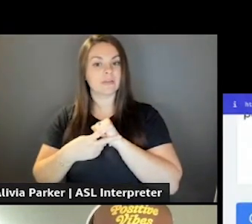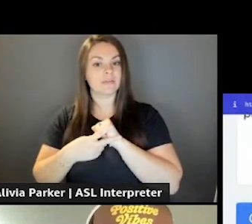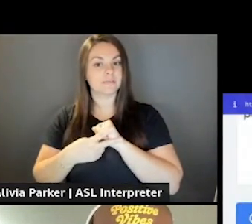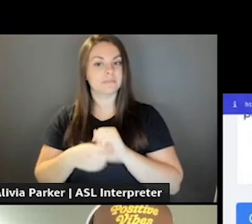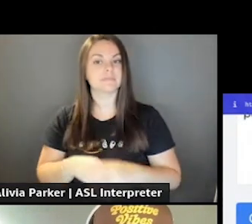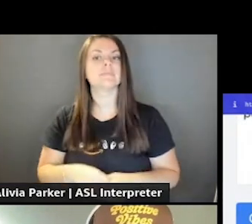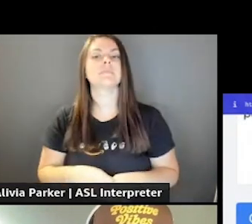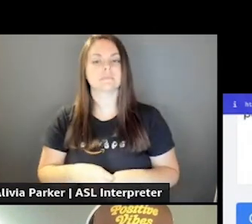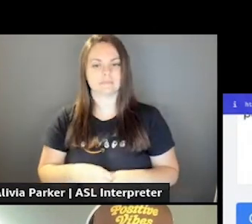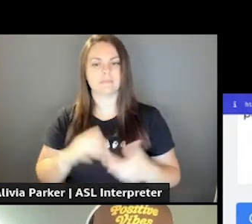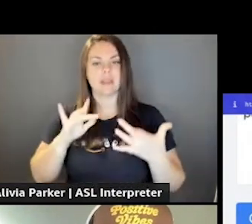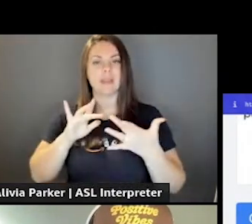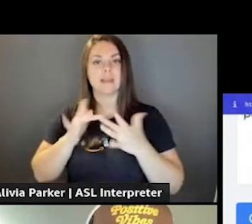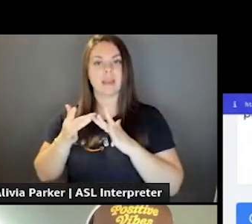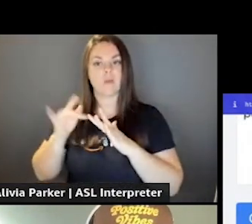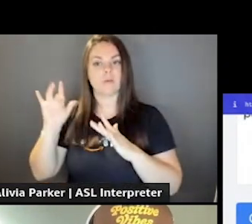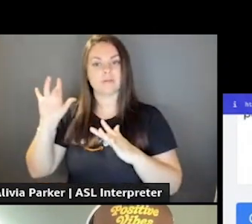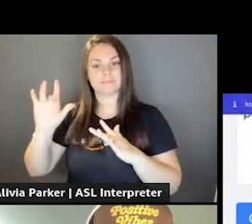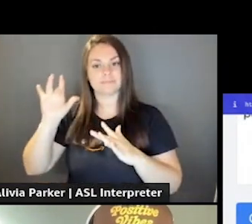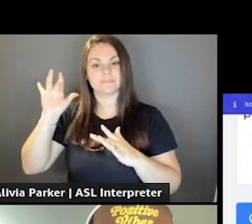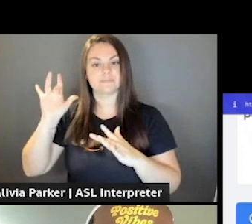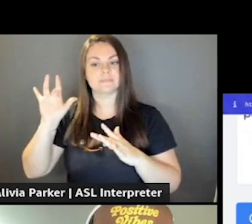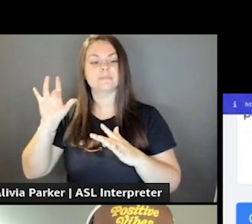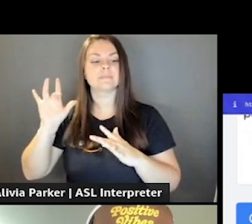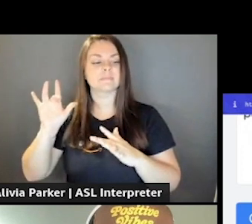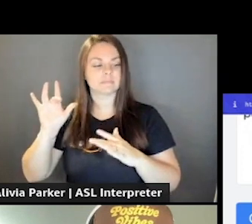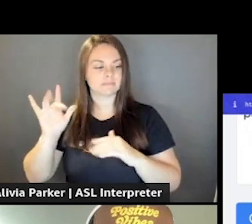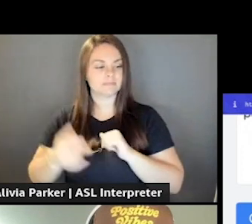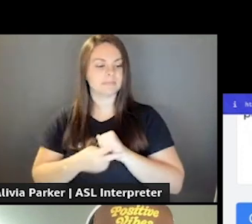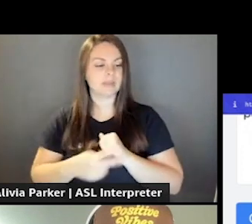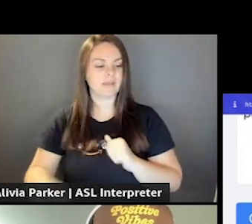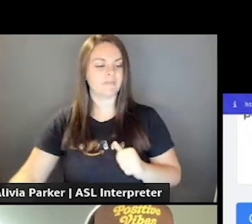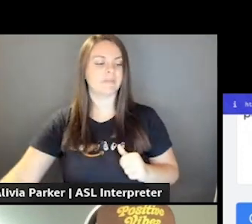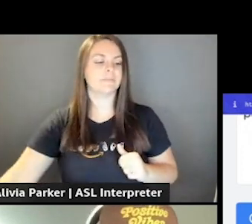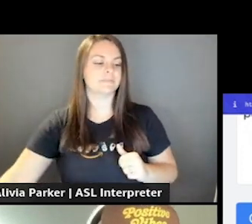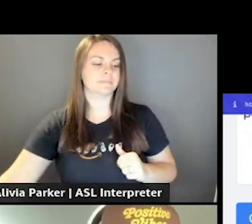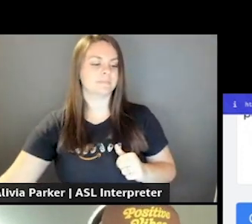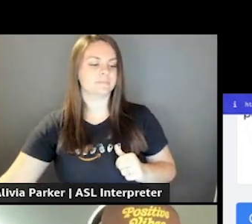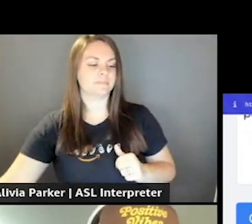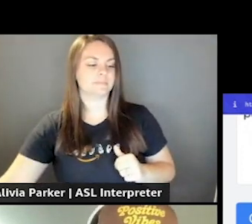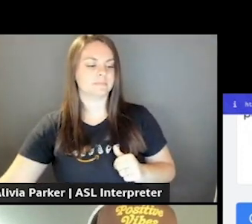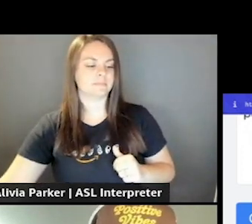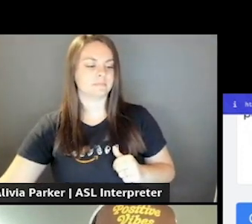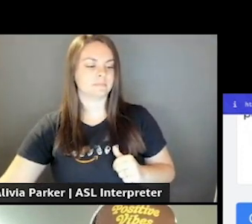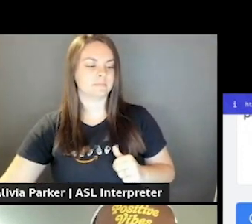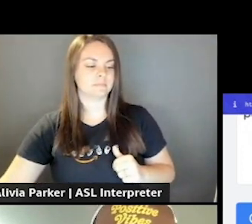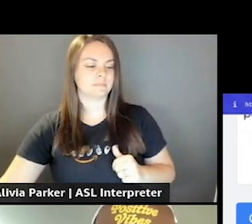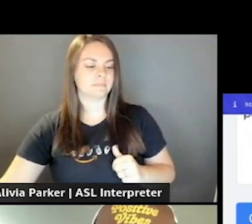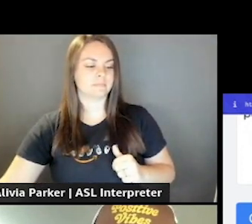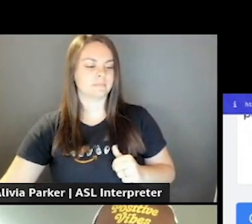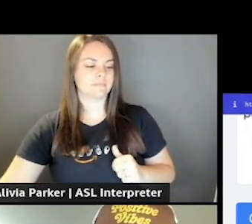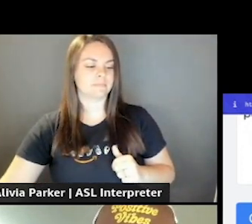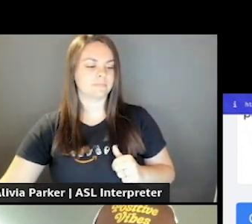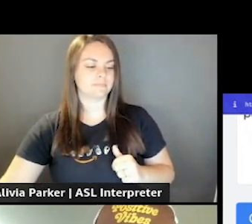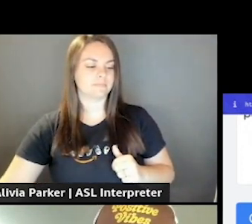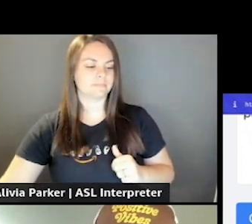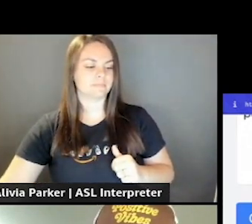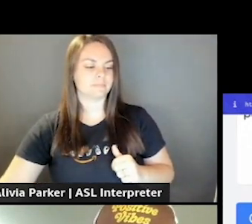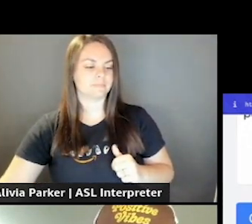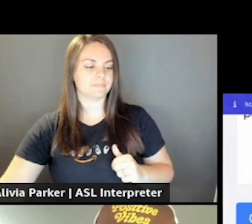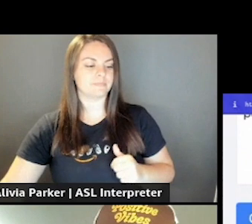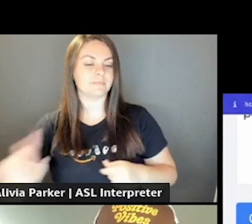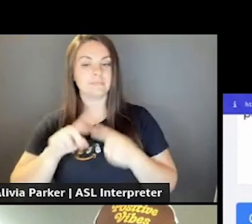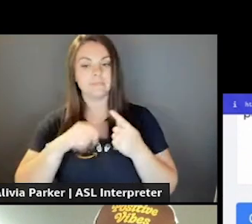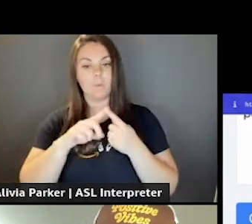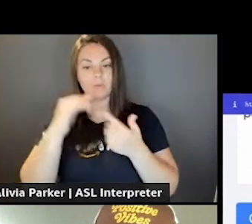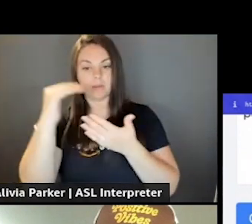We'll go to our network tab. We'll click on save. We hit up GraphQL, and when we come down here, we have a unique ID because this